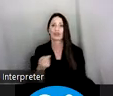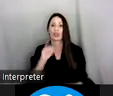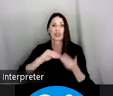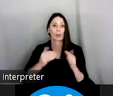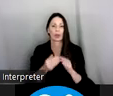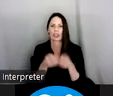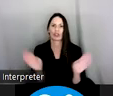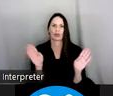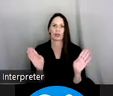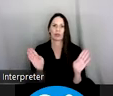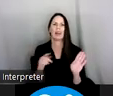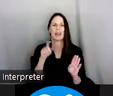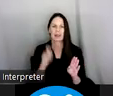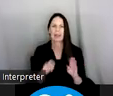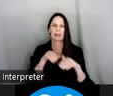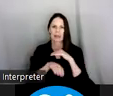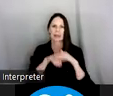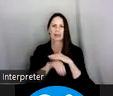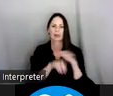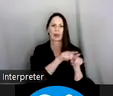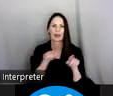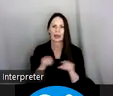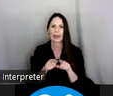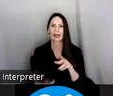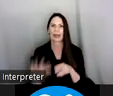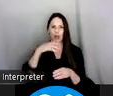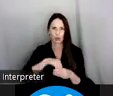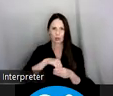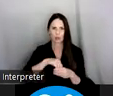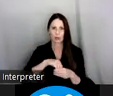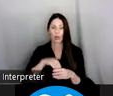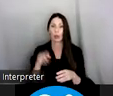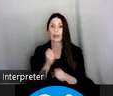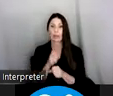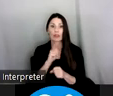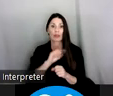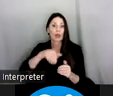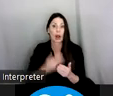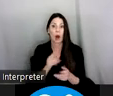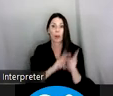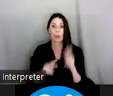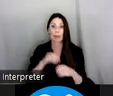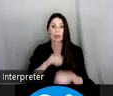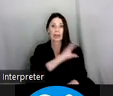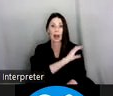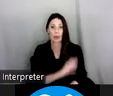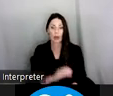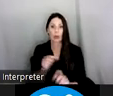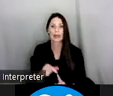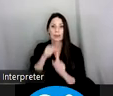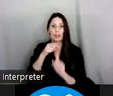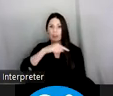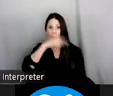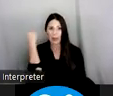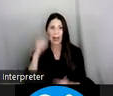and inclusive. We need to ensure that all people in Colorado, especially Black, Indigenous, and other people